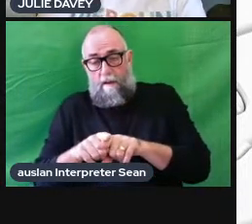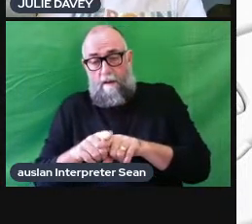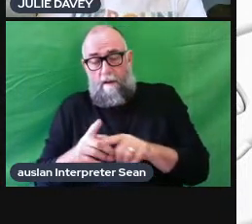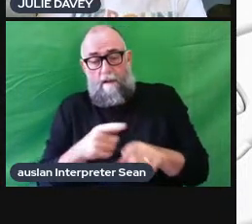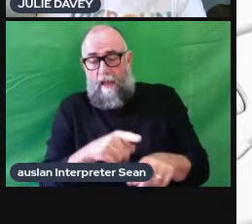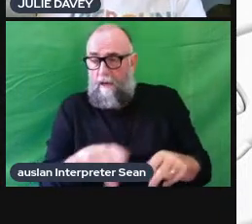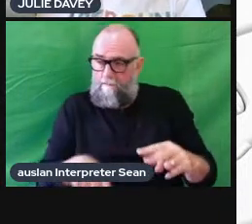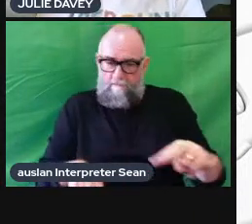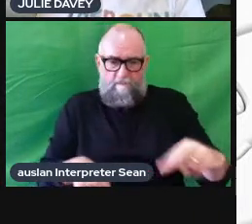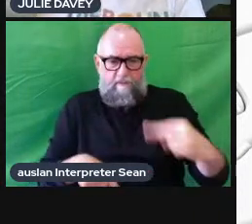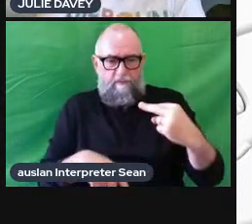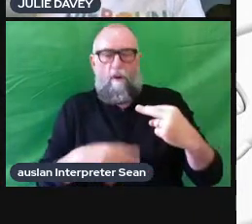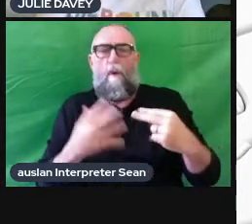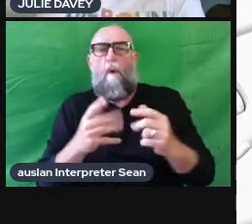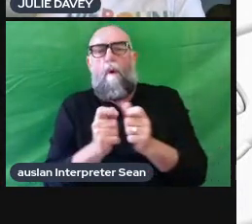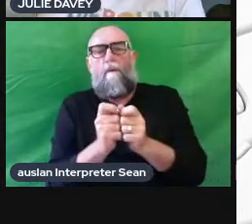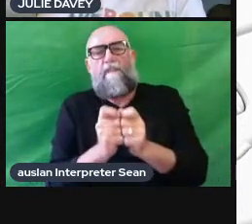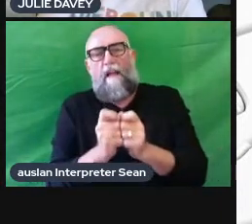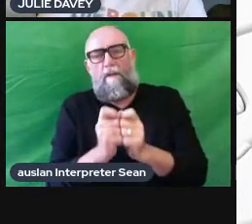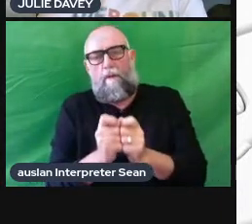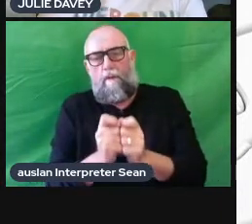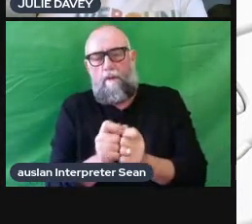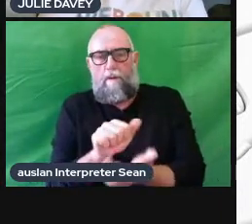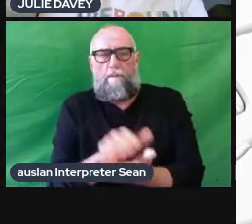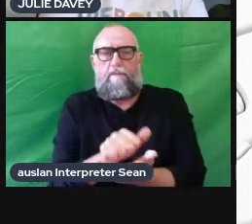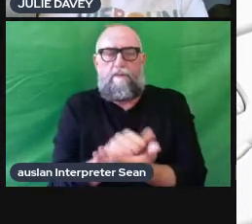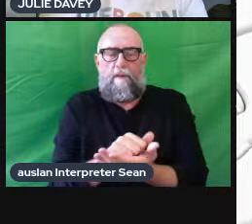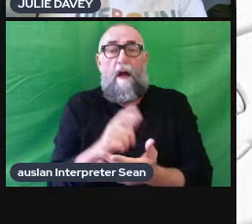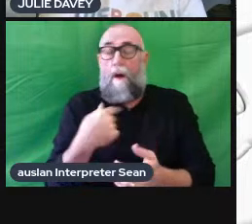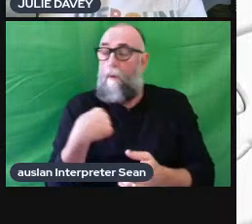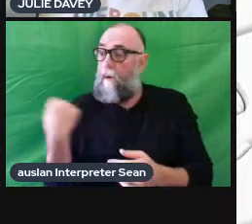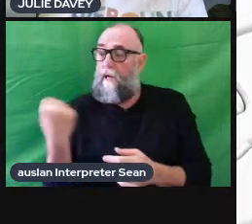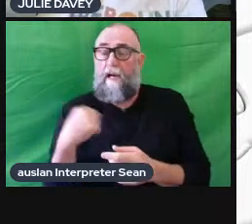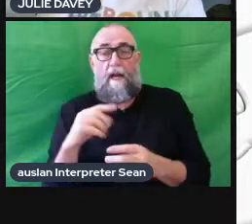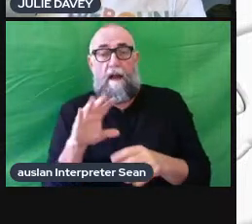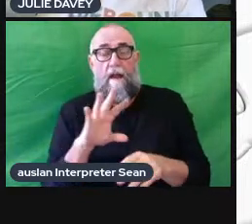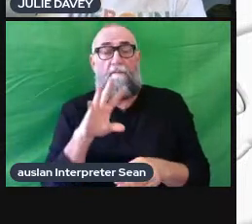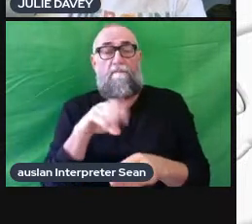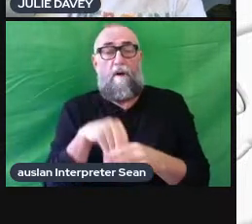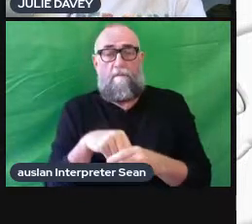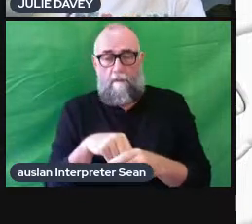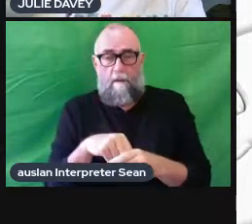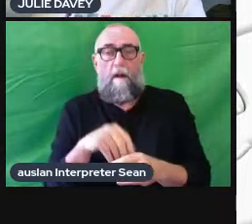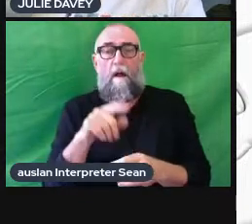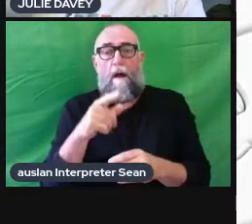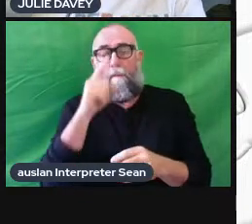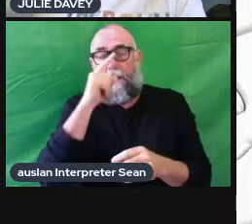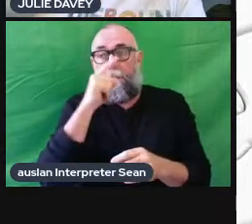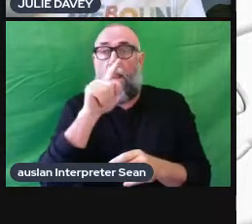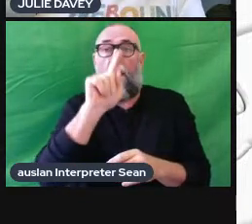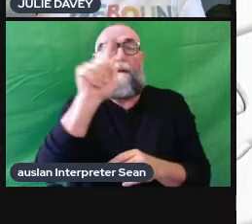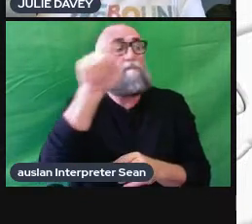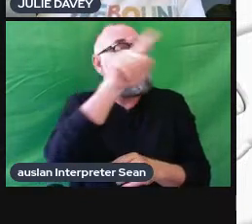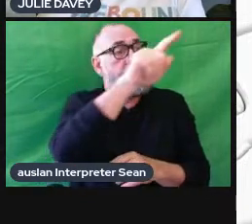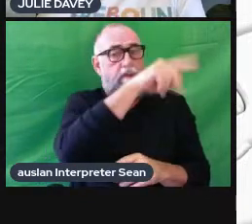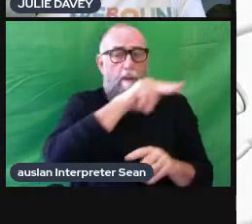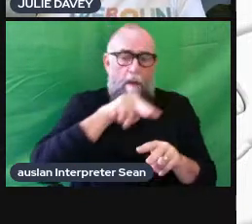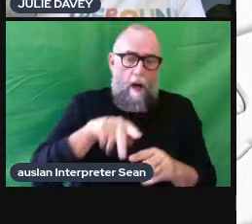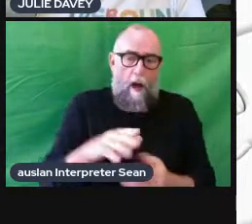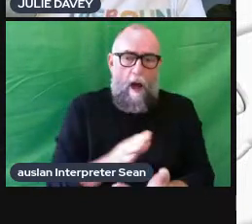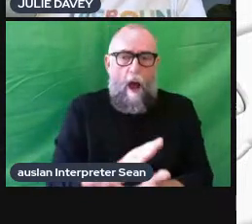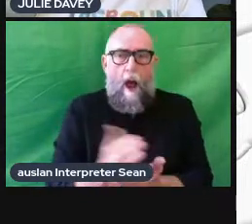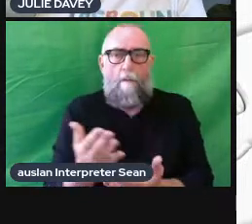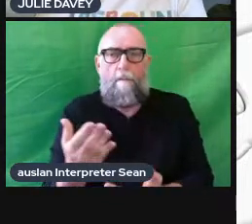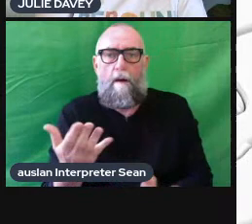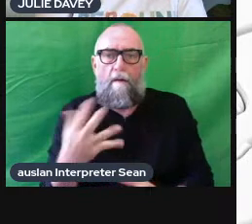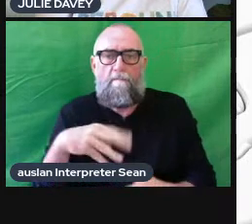this encouraged our efforts. And also our involvement increased interest from stroke survivors everywhere. A testament